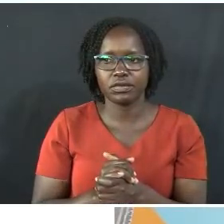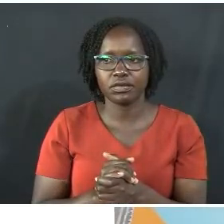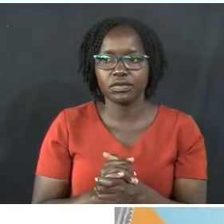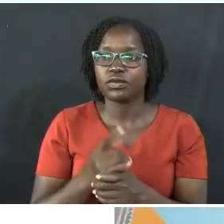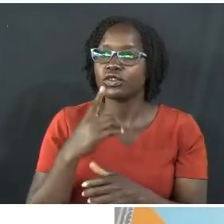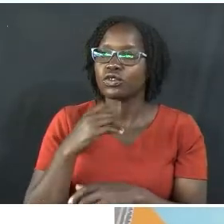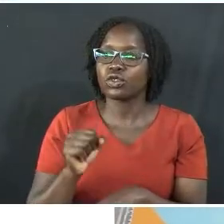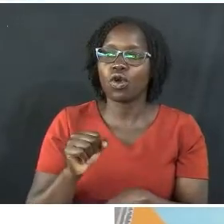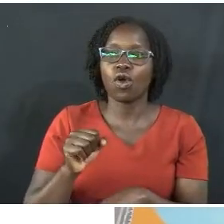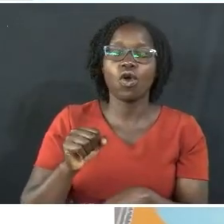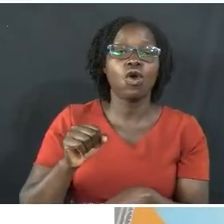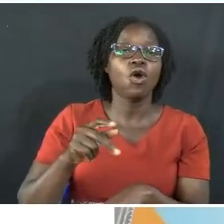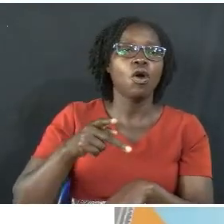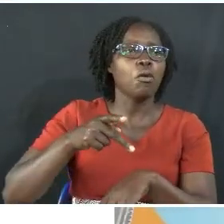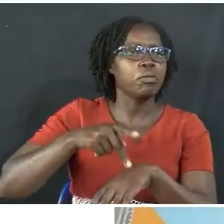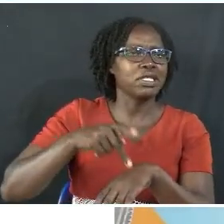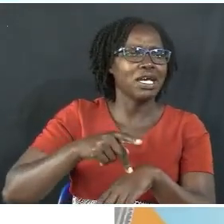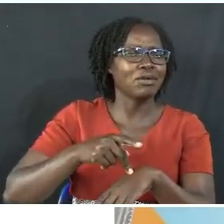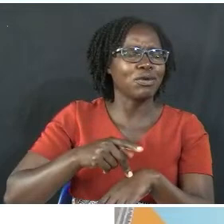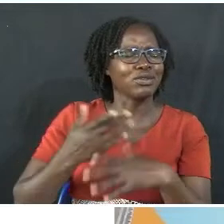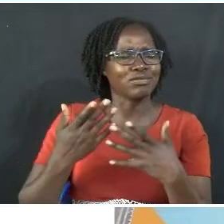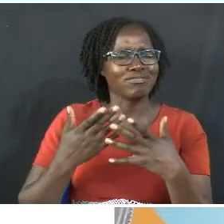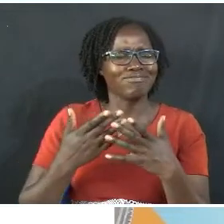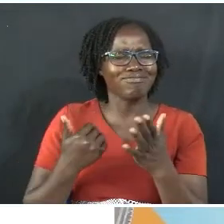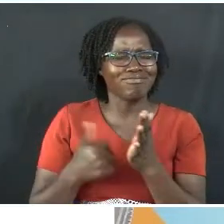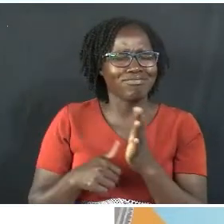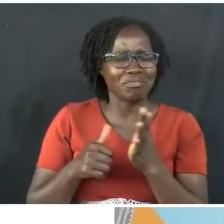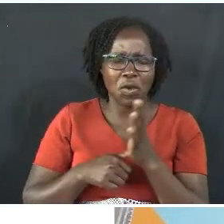So Peter was troubled